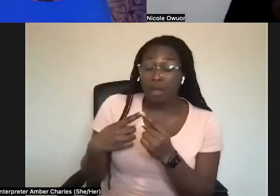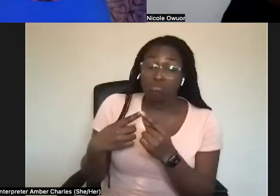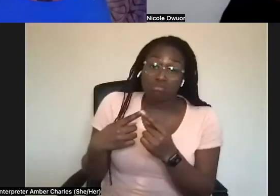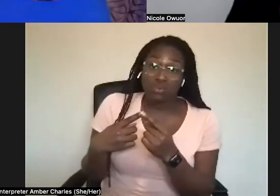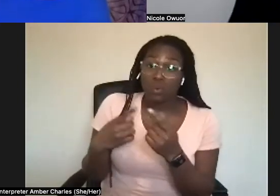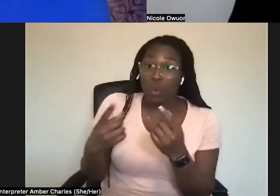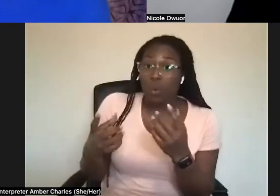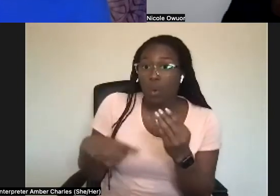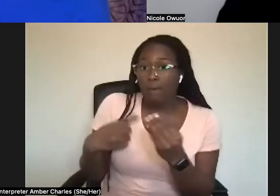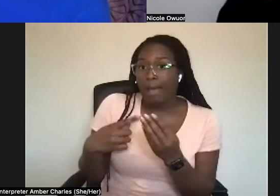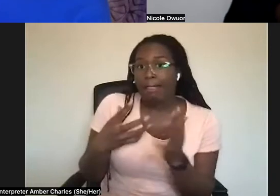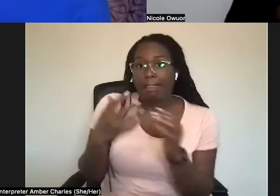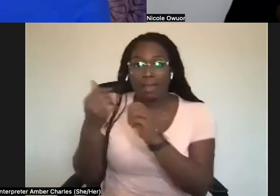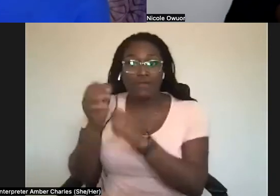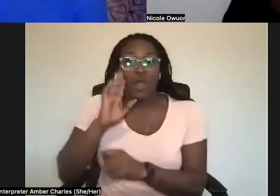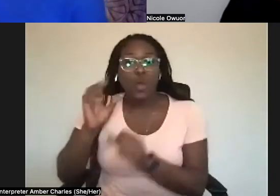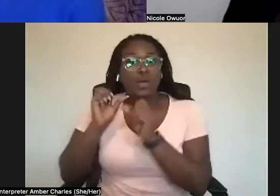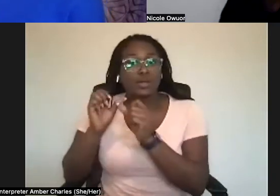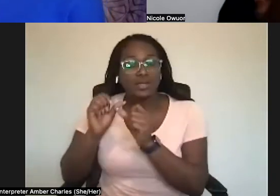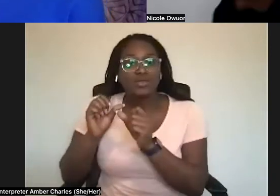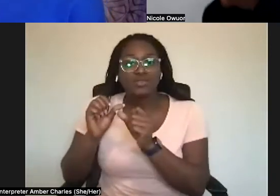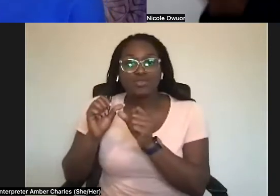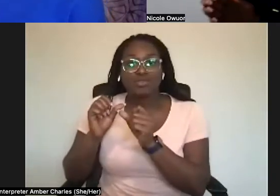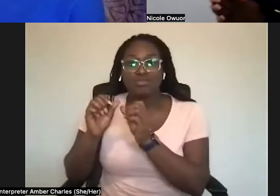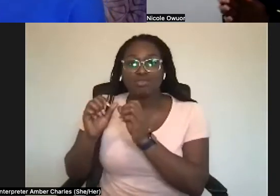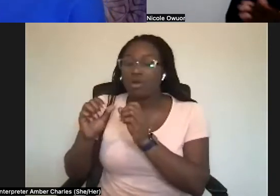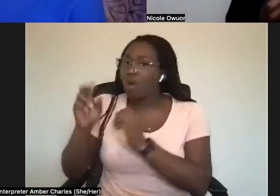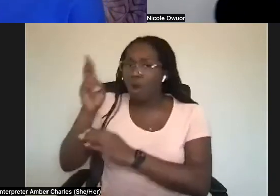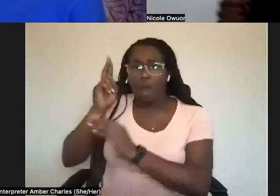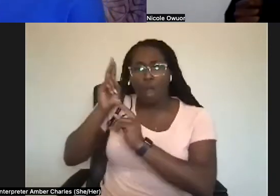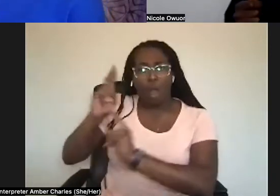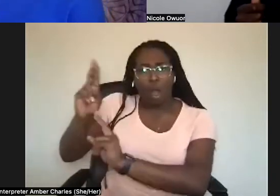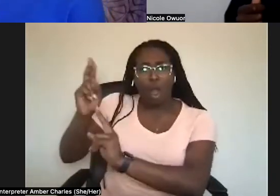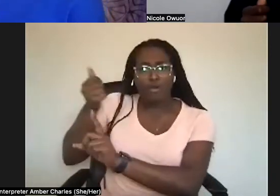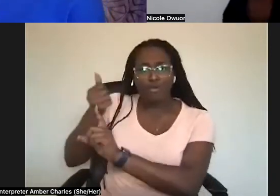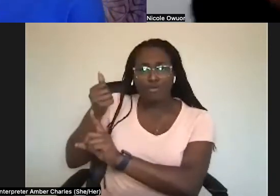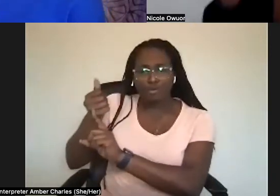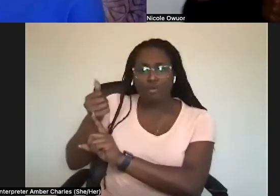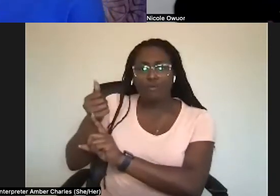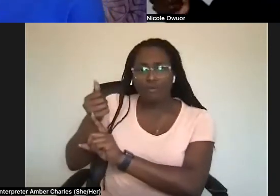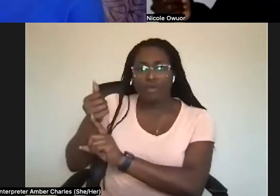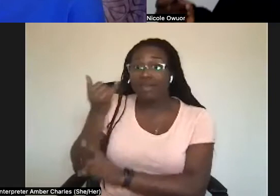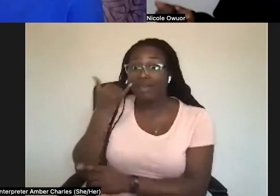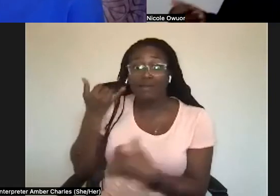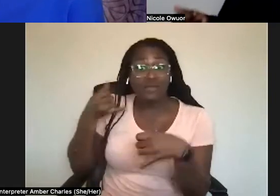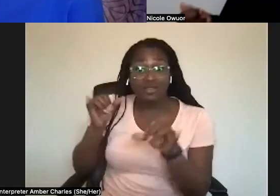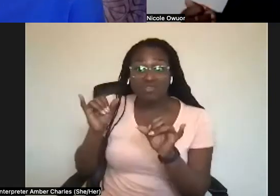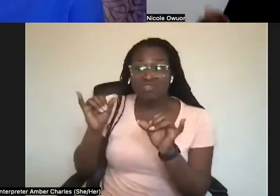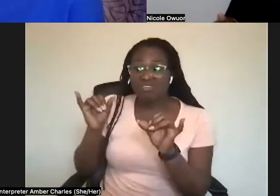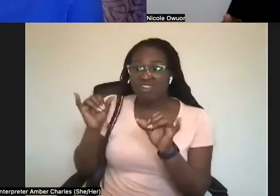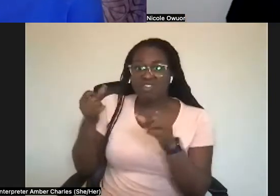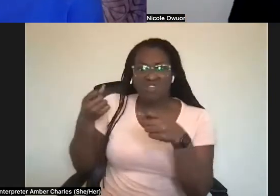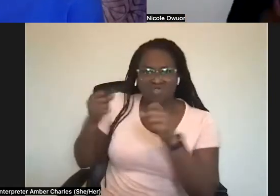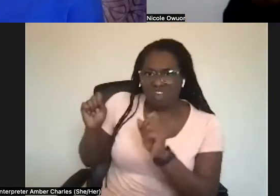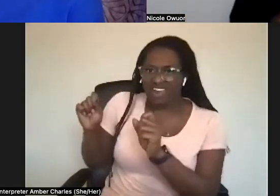able to continue to steadfastly honor yourself, even if they're trying you as you're trying to leave the